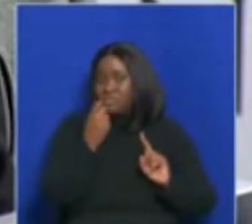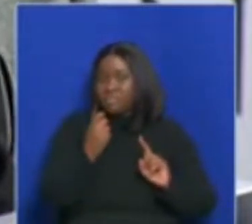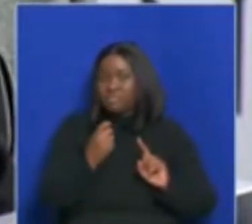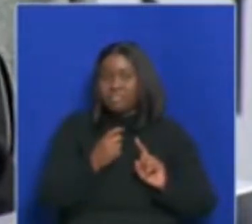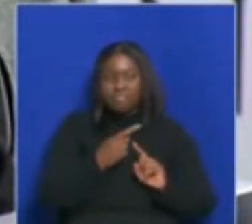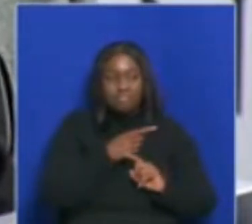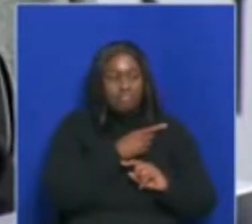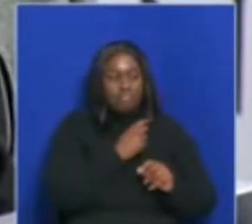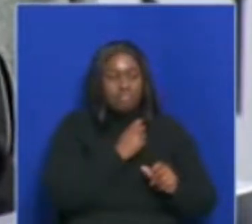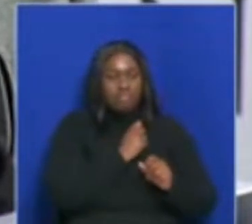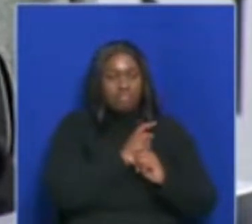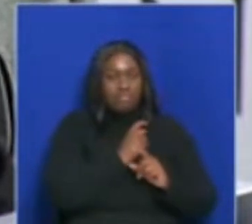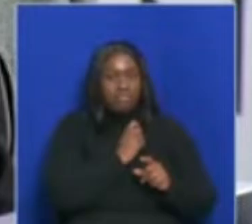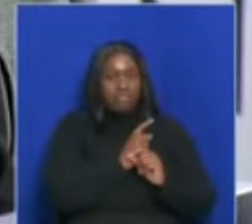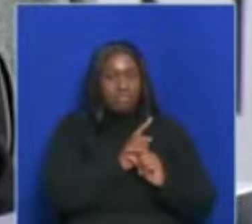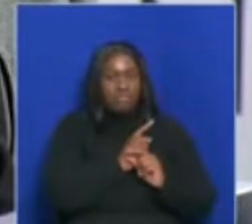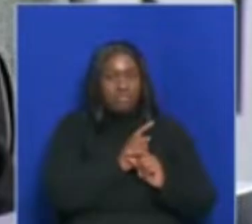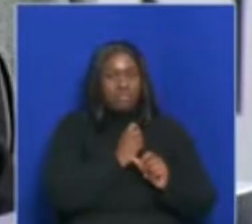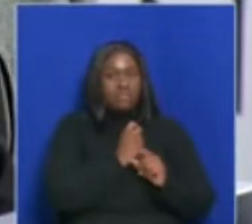other taxi rival gangs.